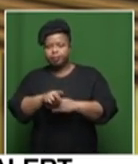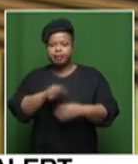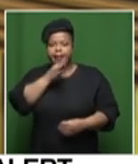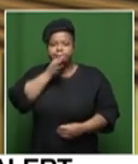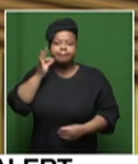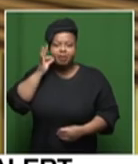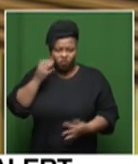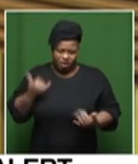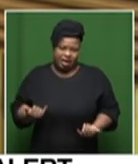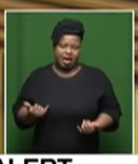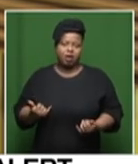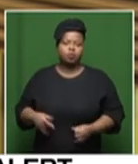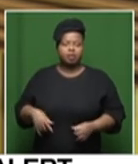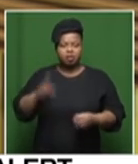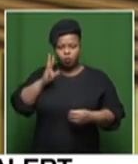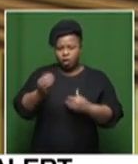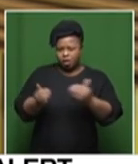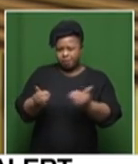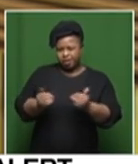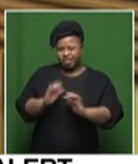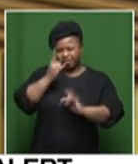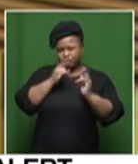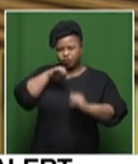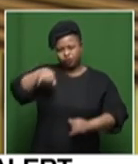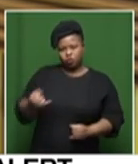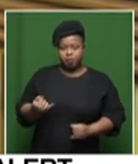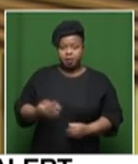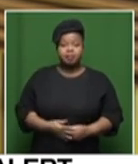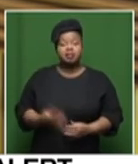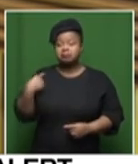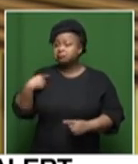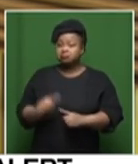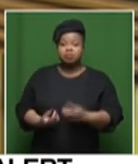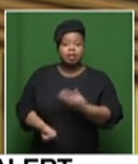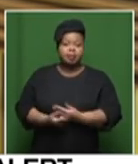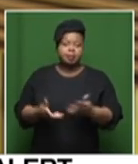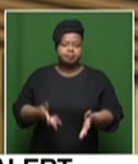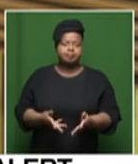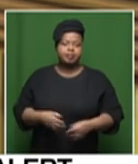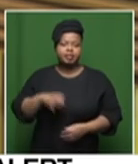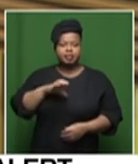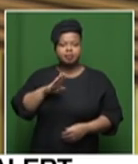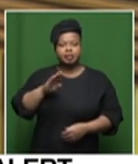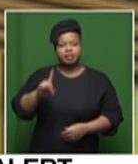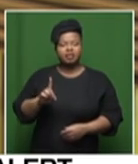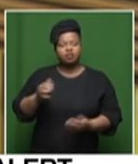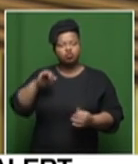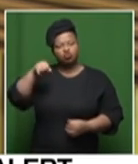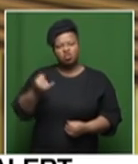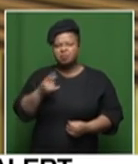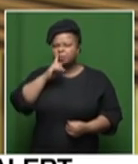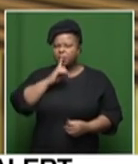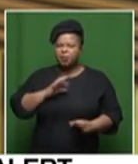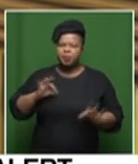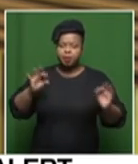and around the city and so on. So that's what's happened so far here in the CBD, Johannesburg CBD. It's fairly quiet,